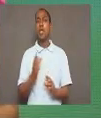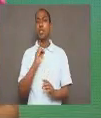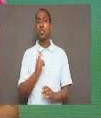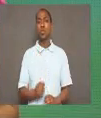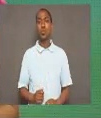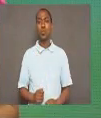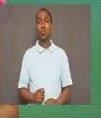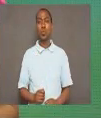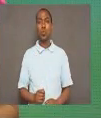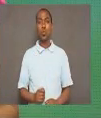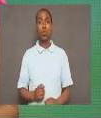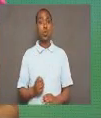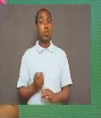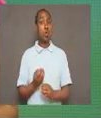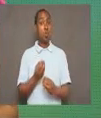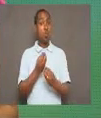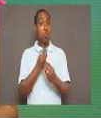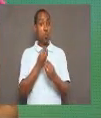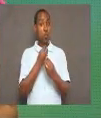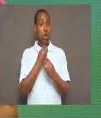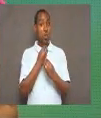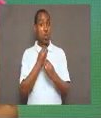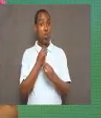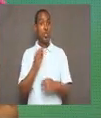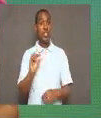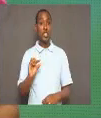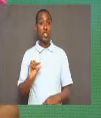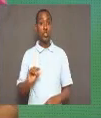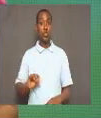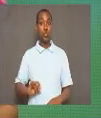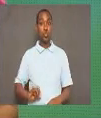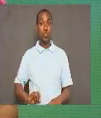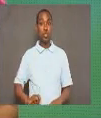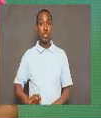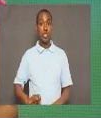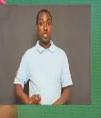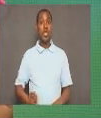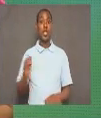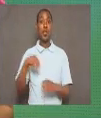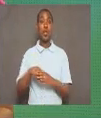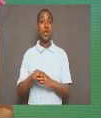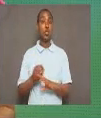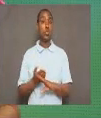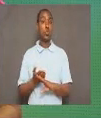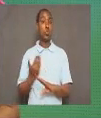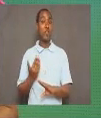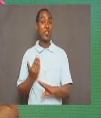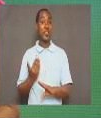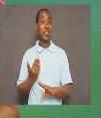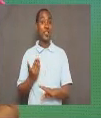Before the food enters the small intestine, it is digested in the